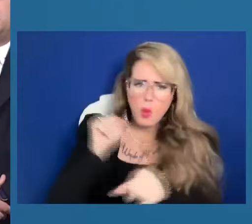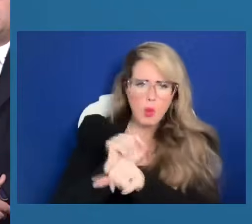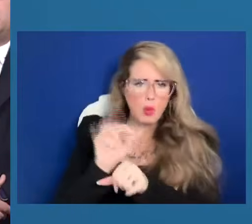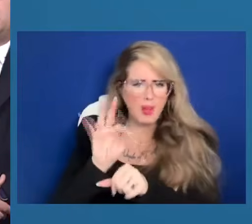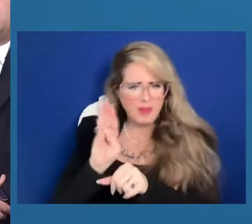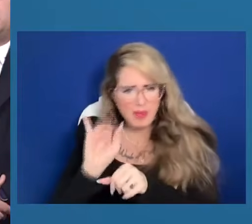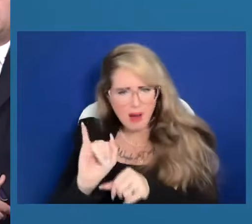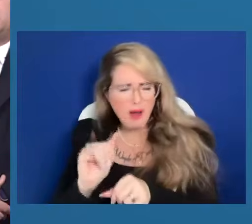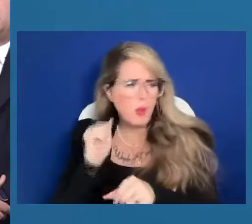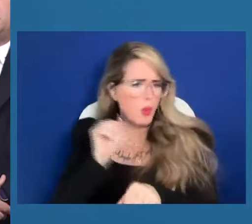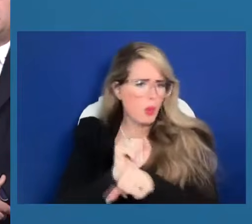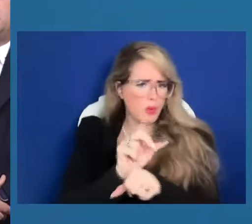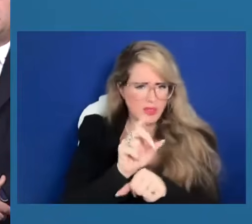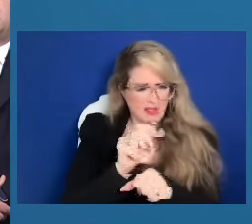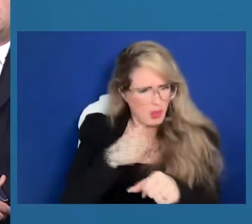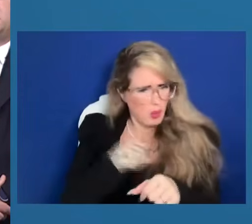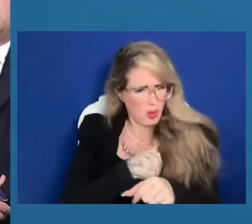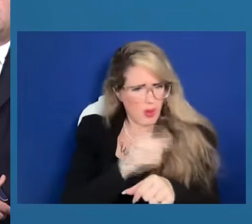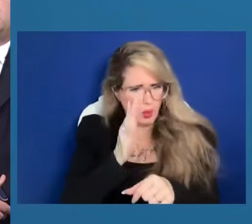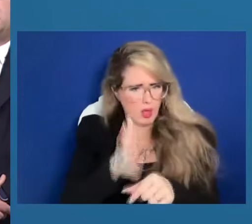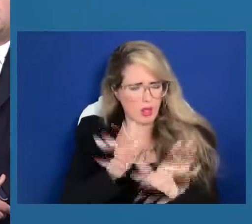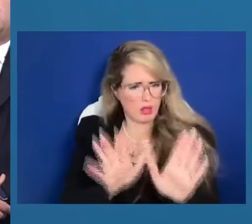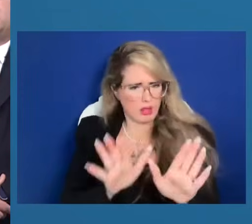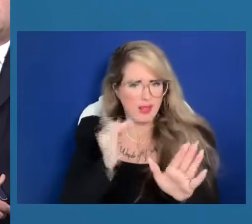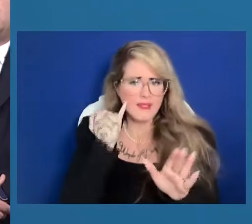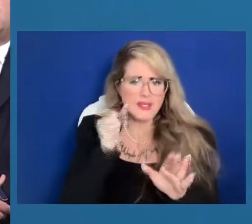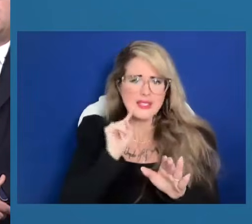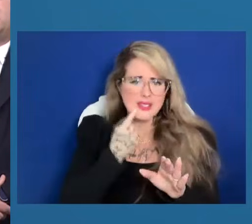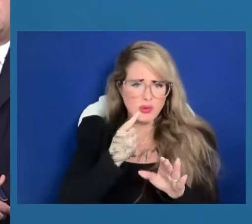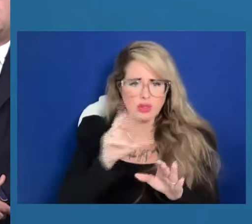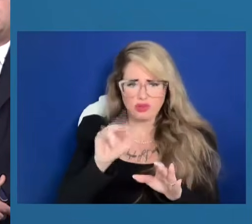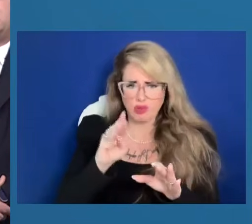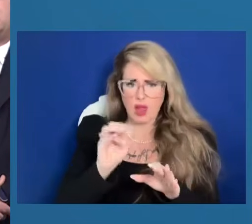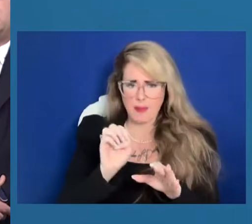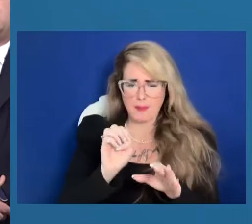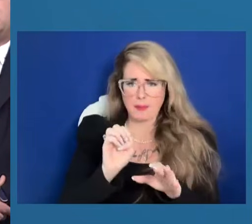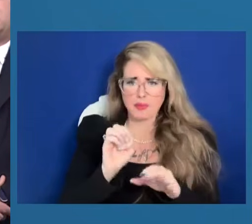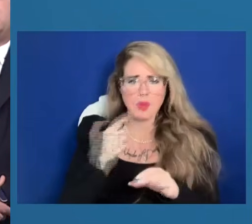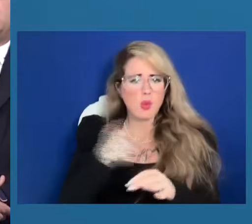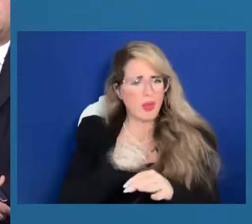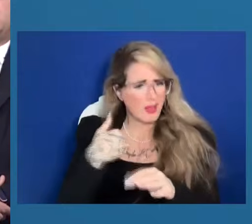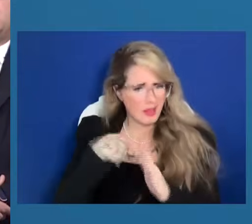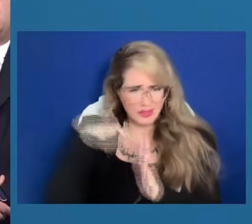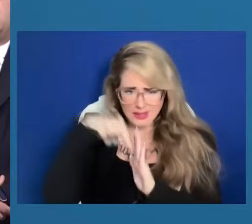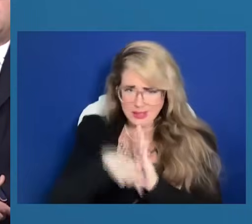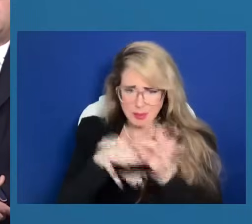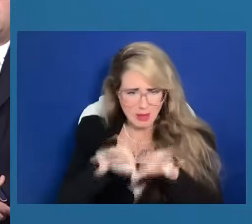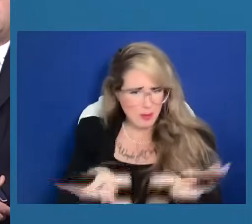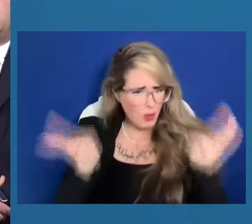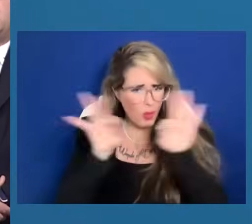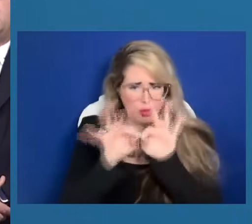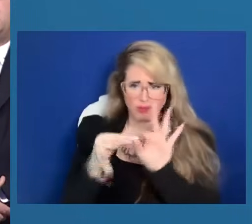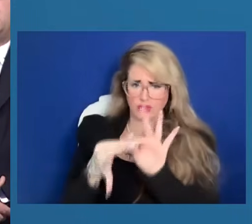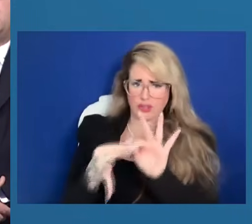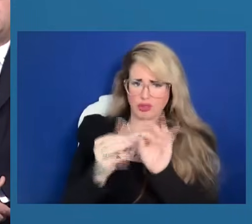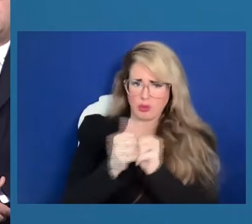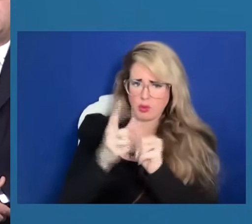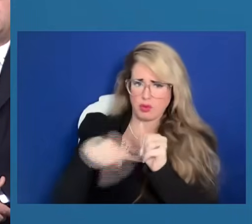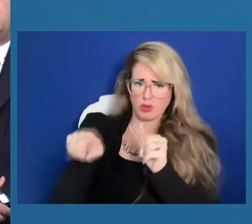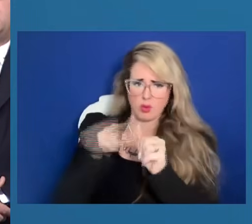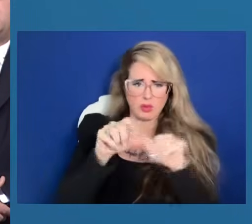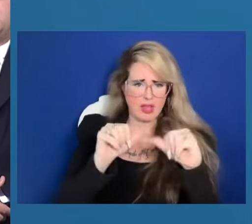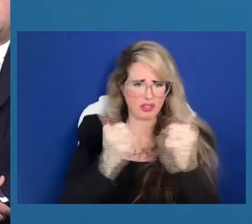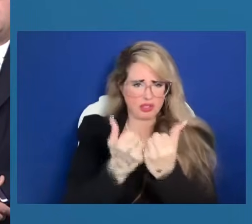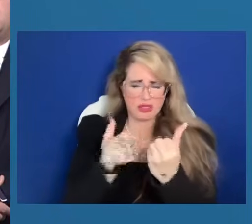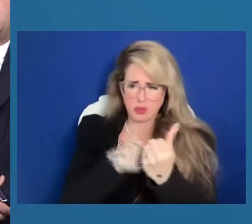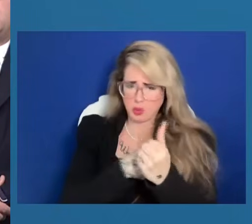serious criminal matters. We have deeply important partnerships with federal agencies, and we work side by side with them on a variety